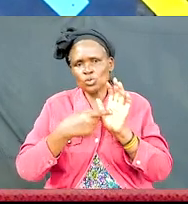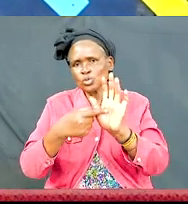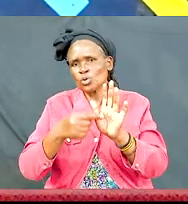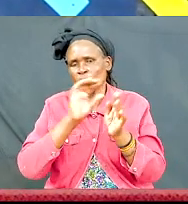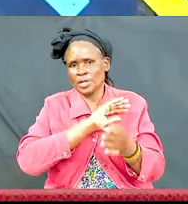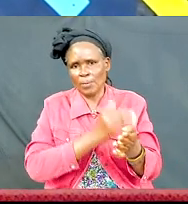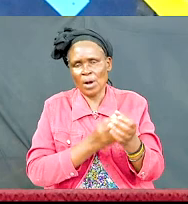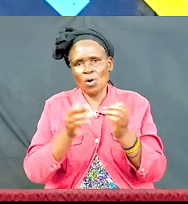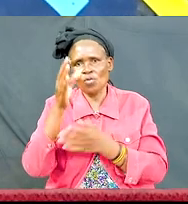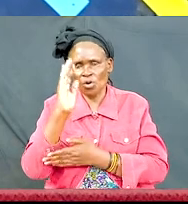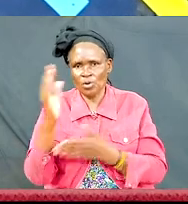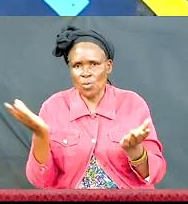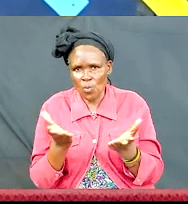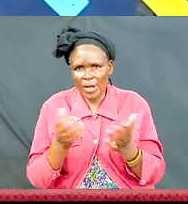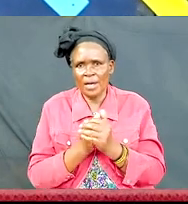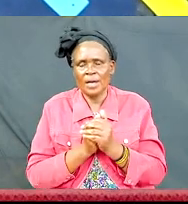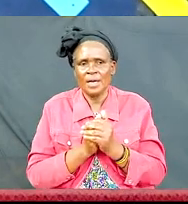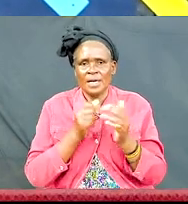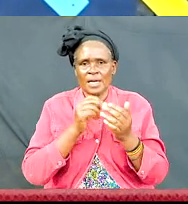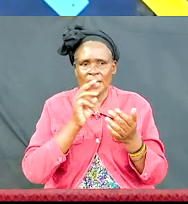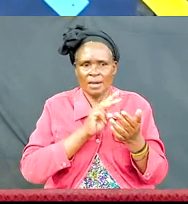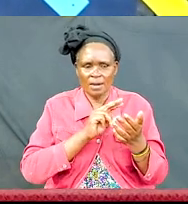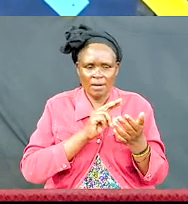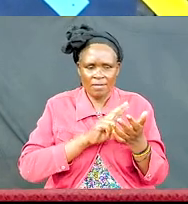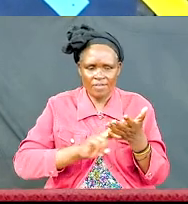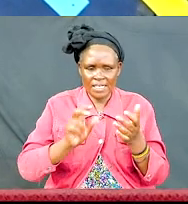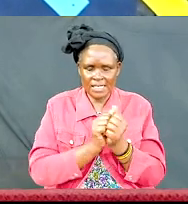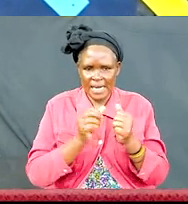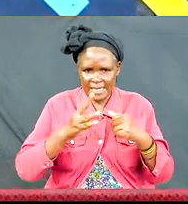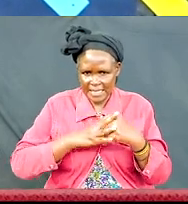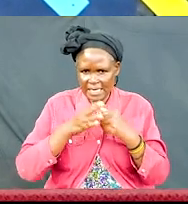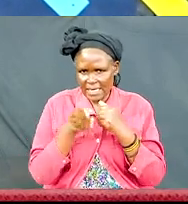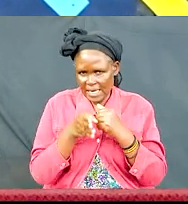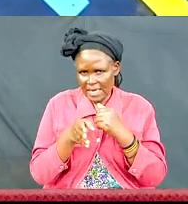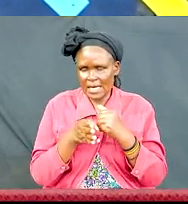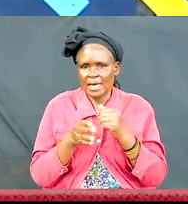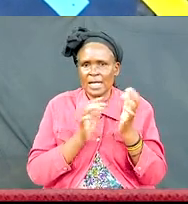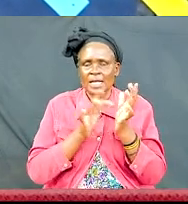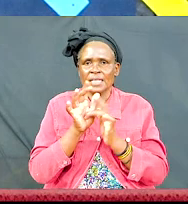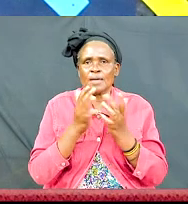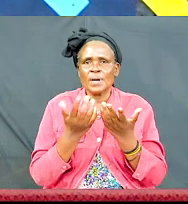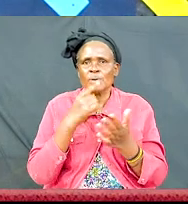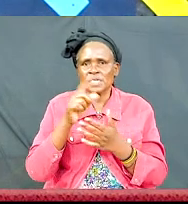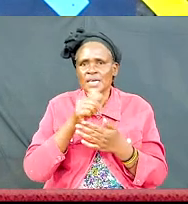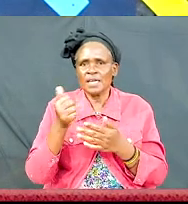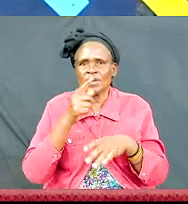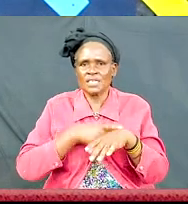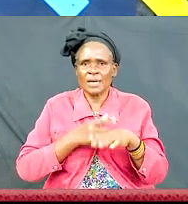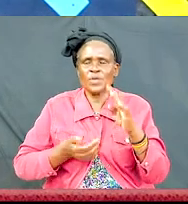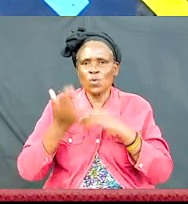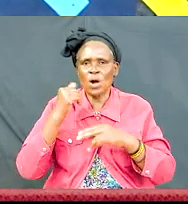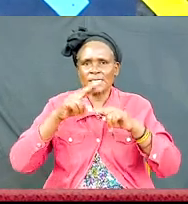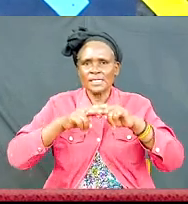God. Where in verse 19, when you go to verse 19 there, the Bible says that even when they were